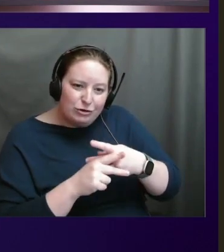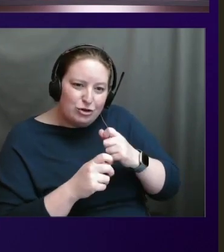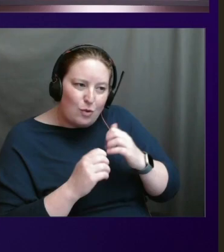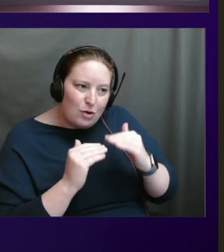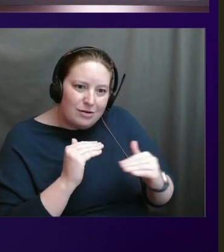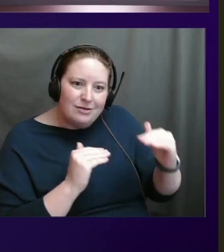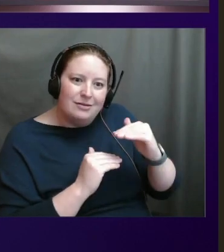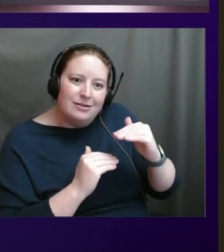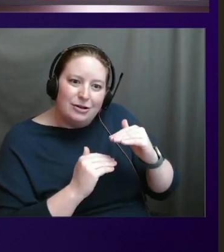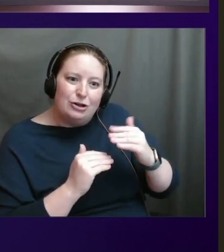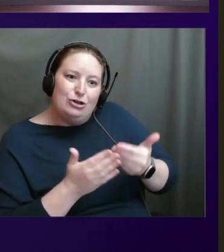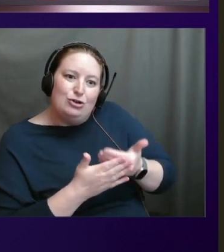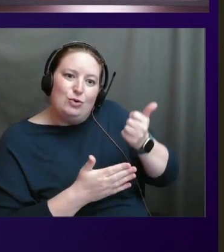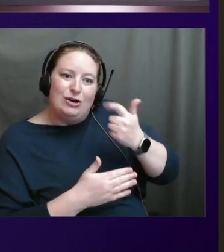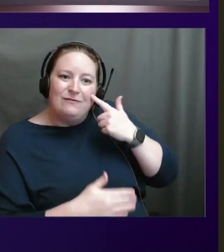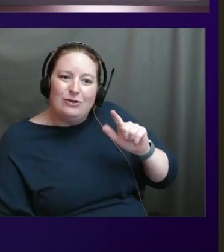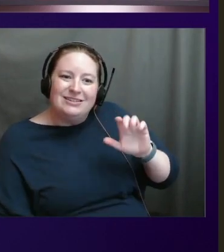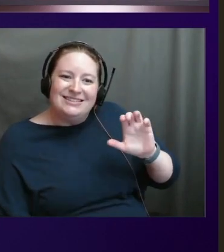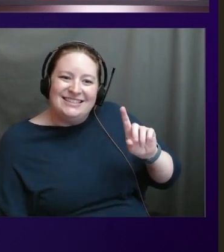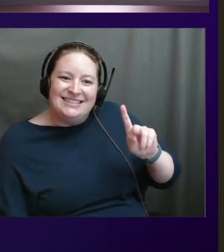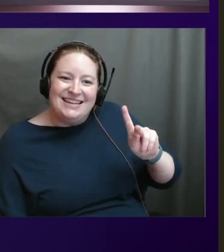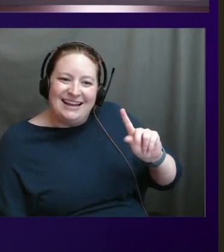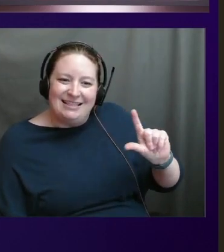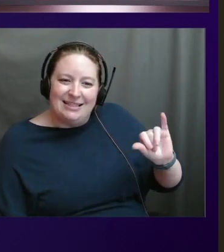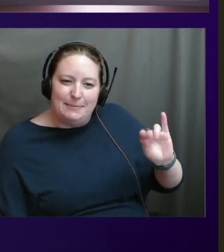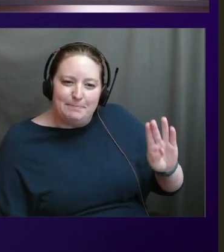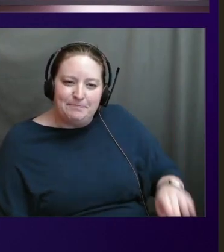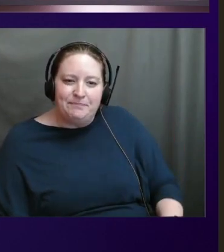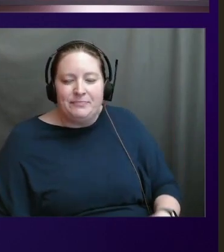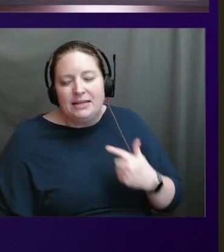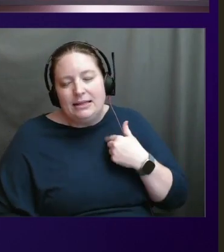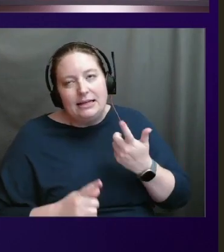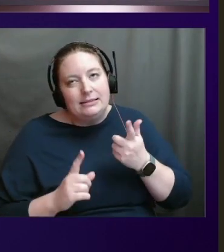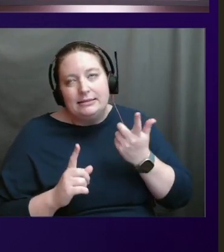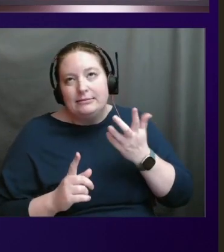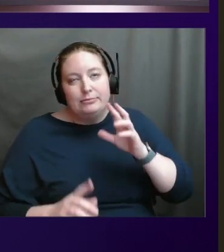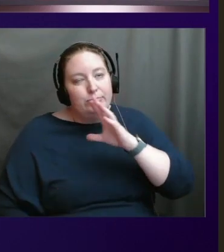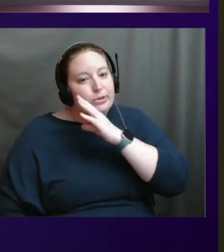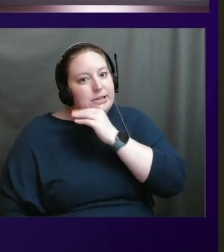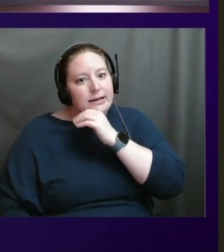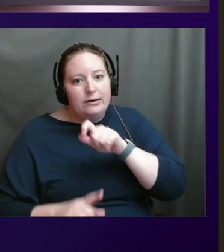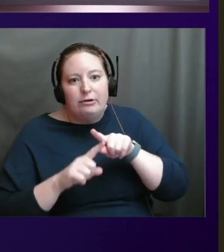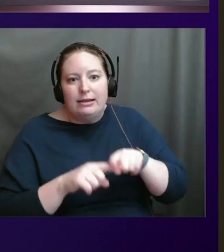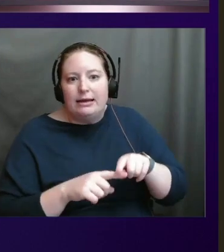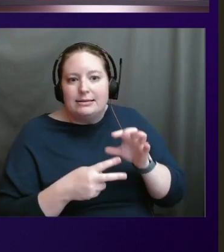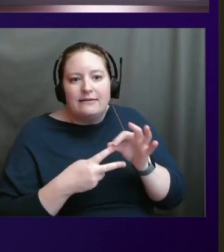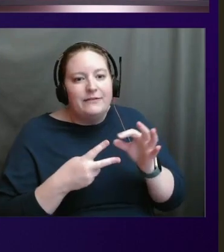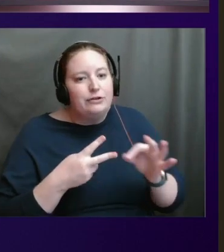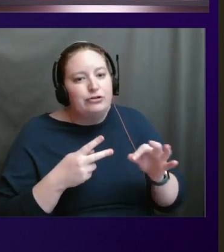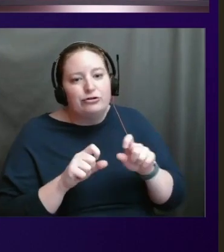CDK lib. So let's pretend that our construct library relies on a feature released in